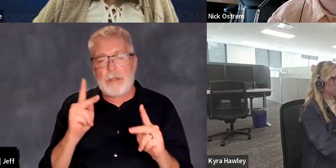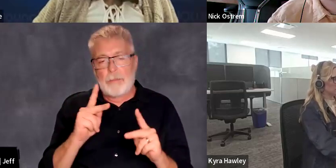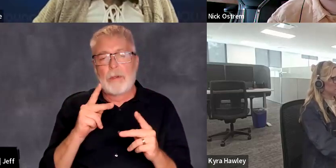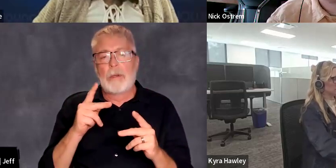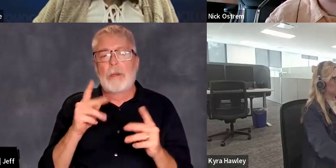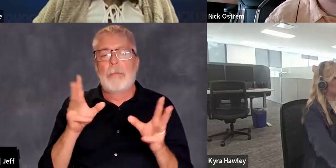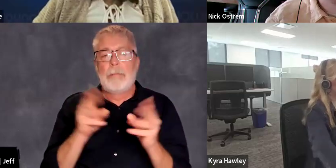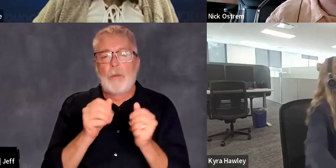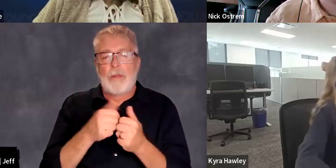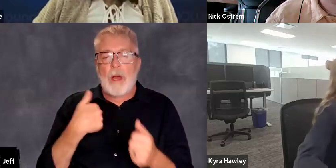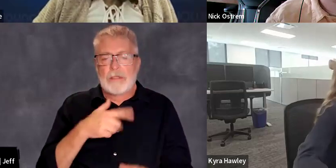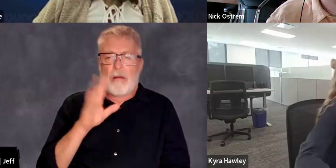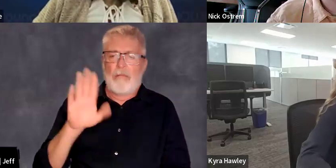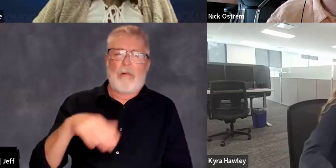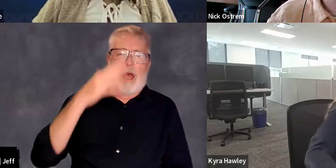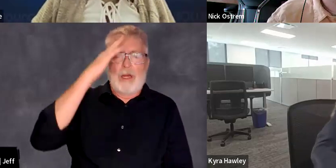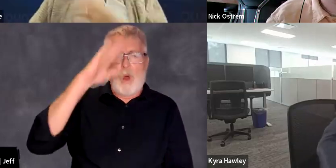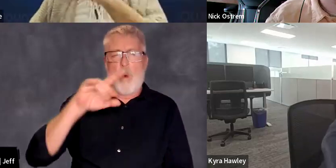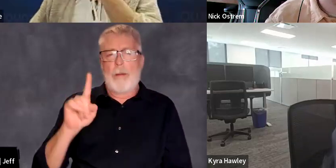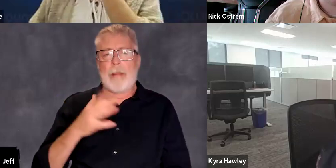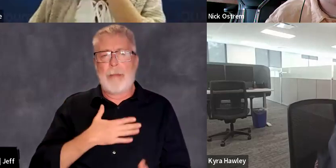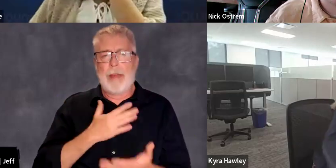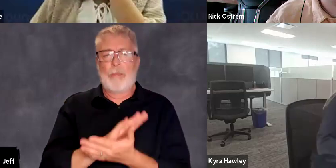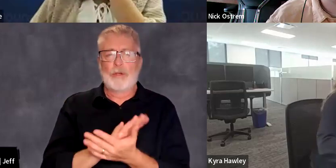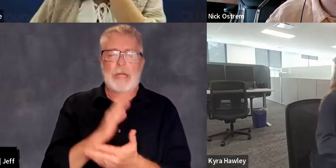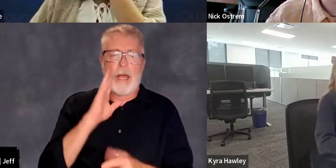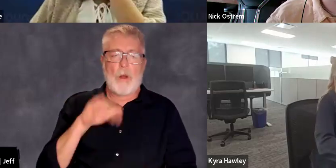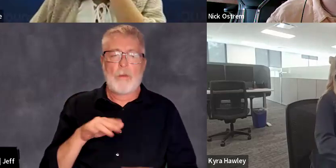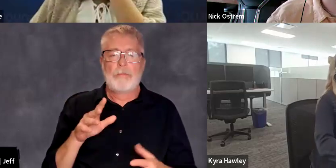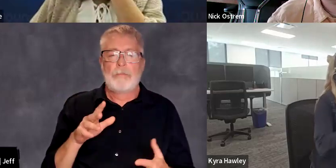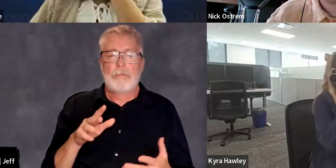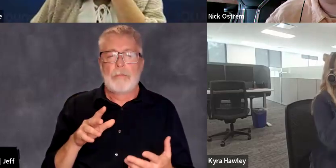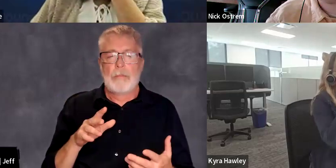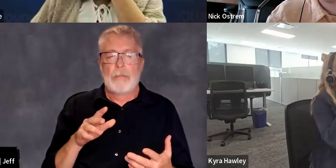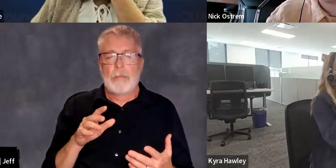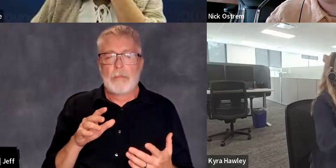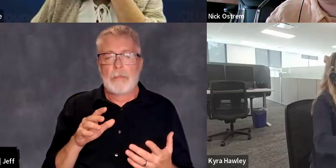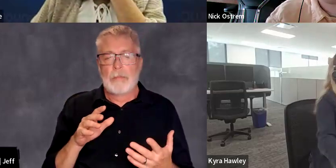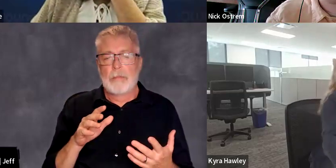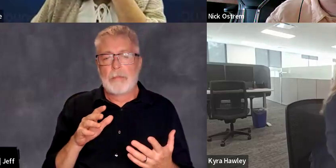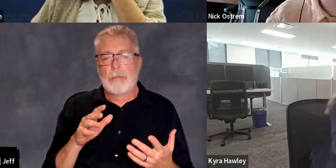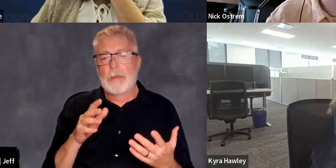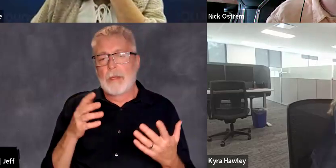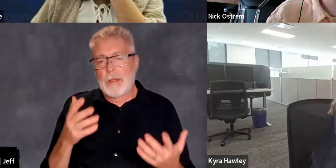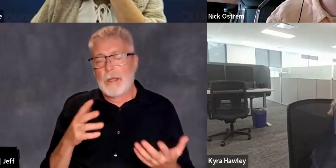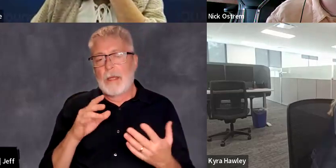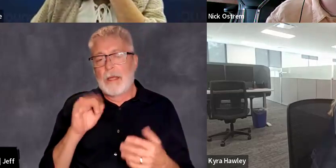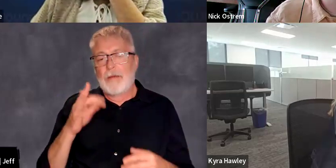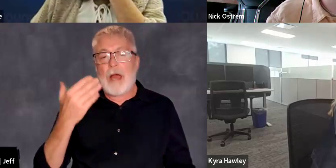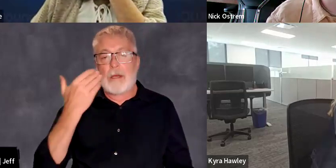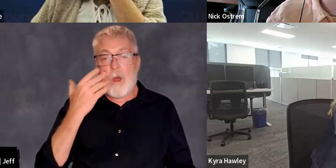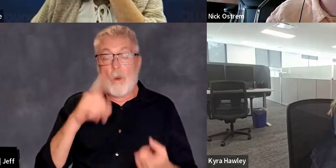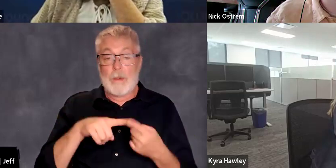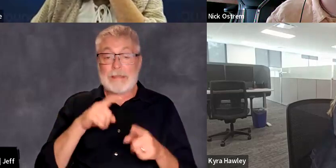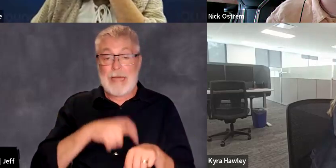with us and say, well, I know where all of my papers are. So as long as I know, you know, when it's